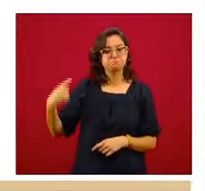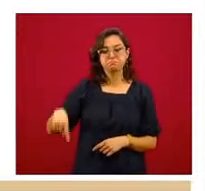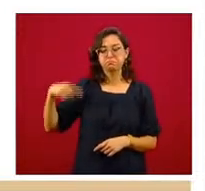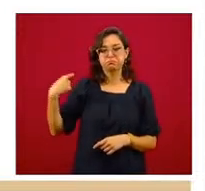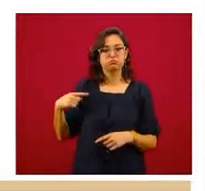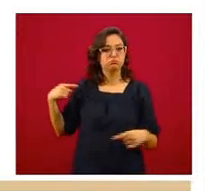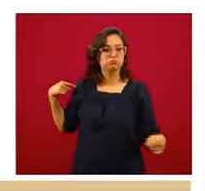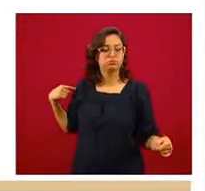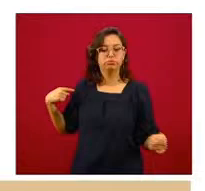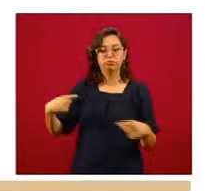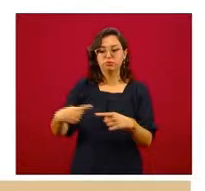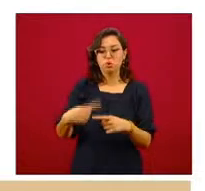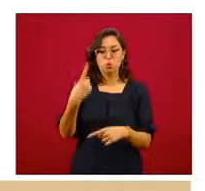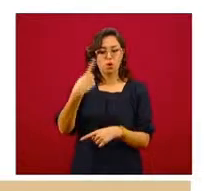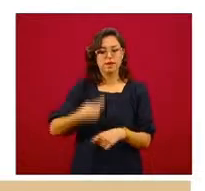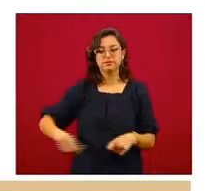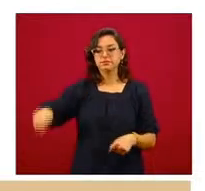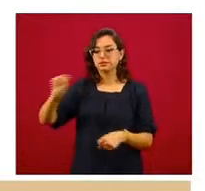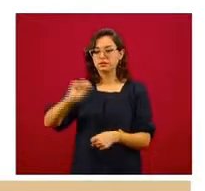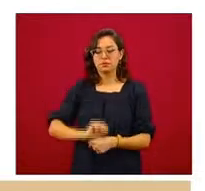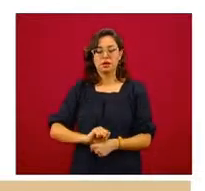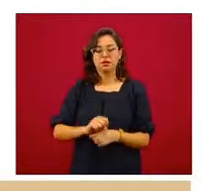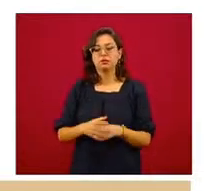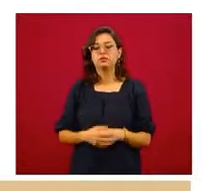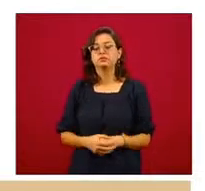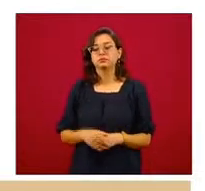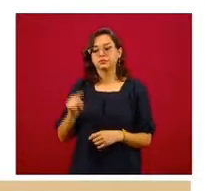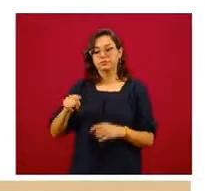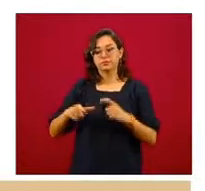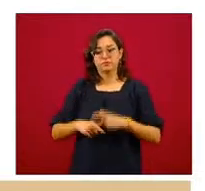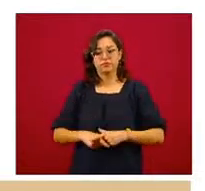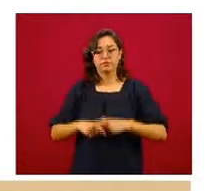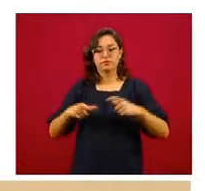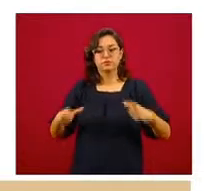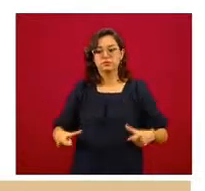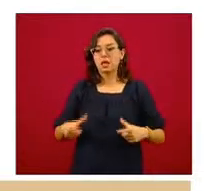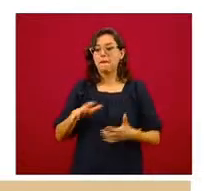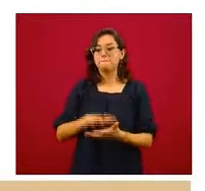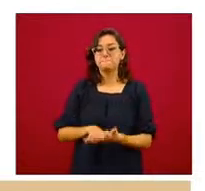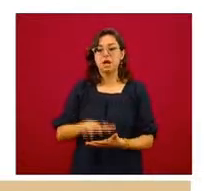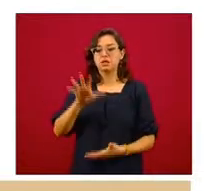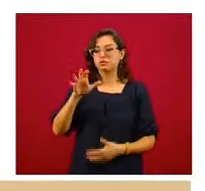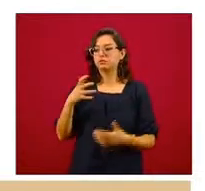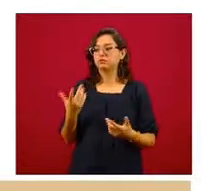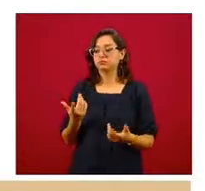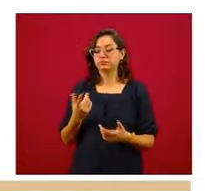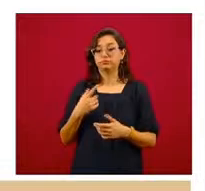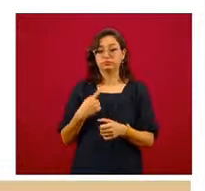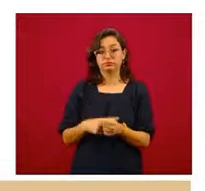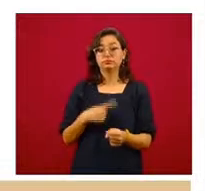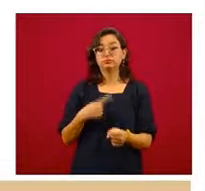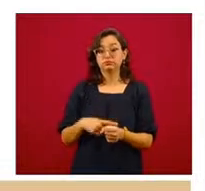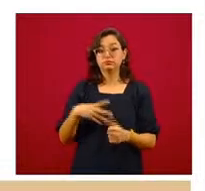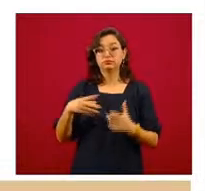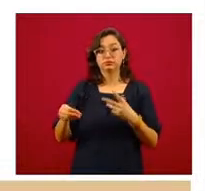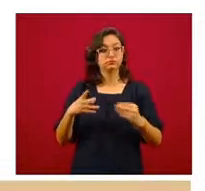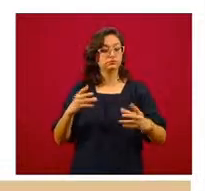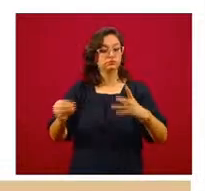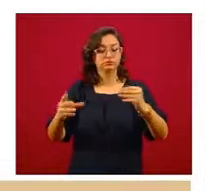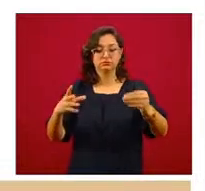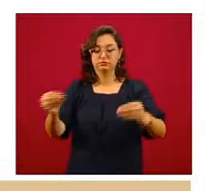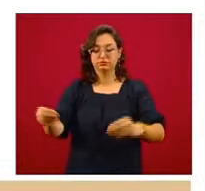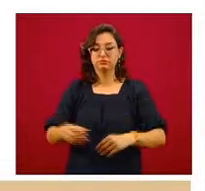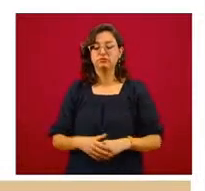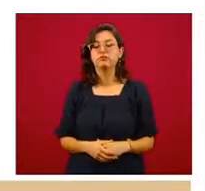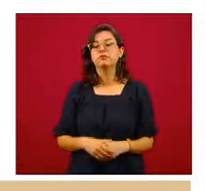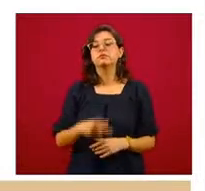from the baseline still prevails, and the baseline is the week in